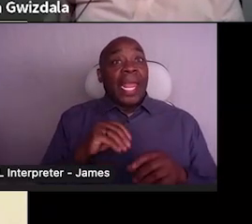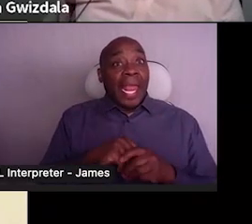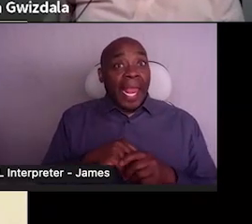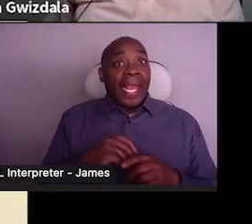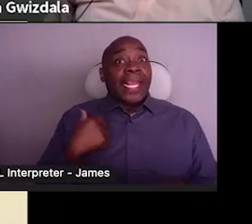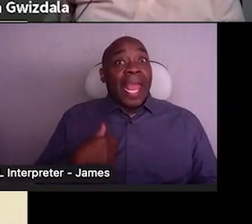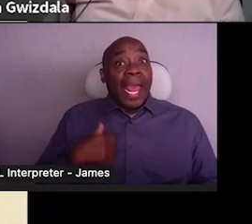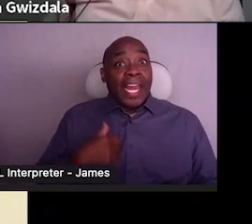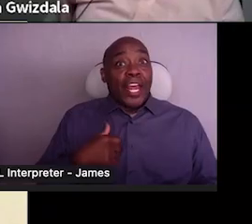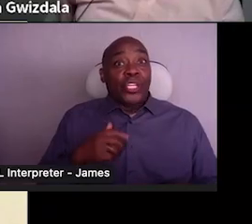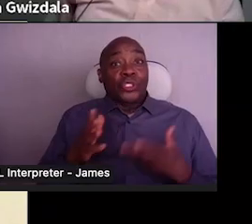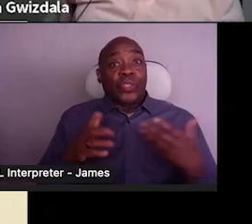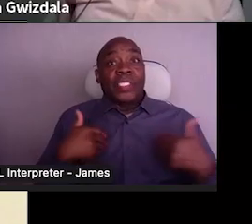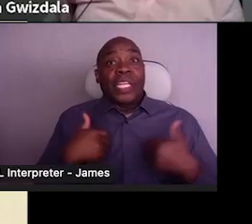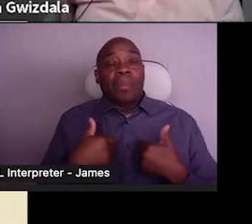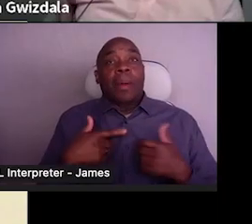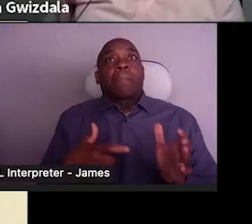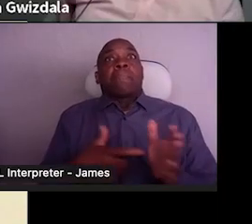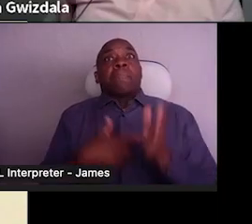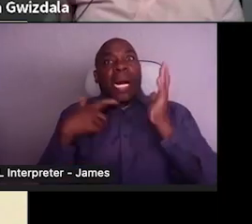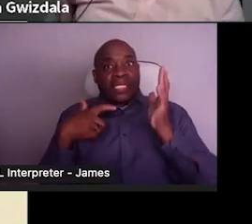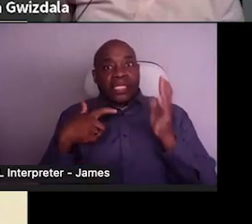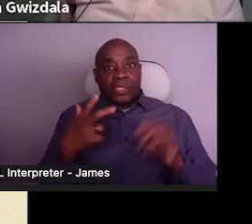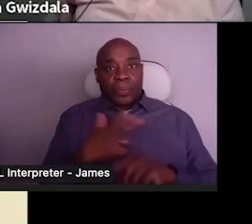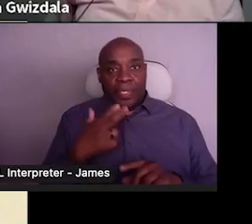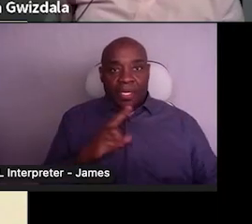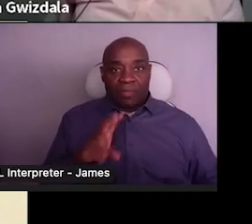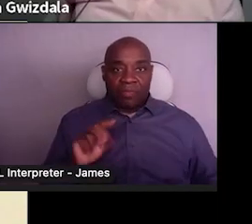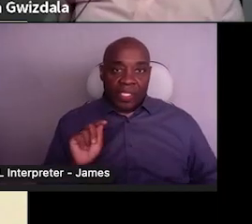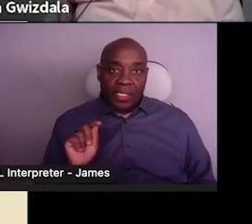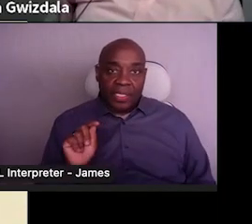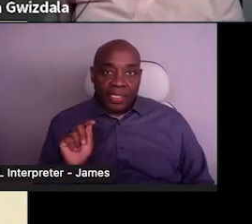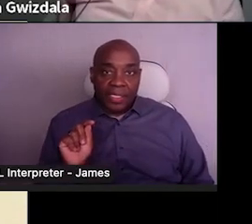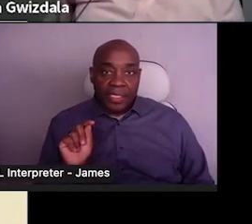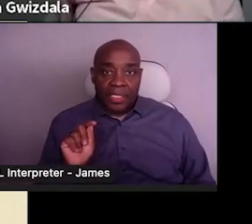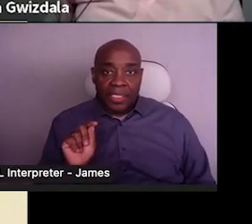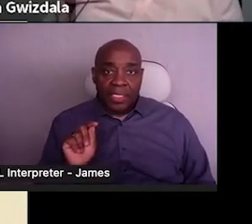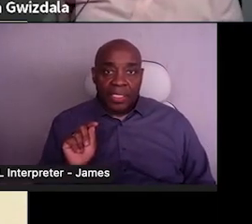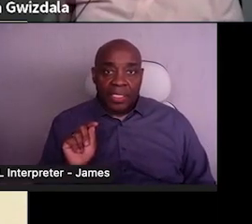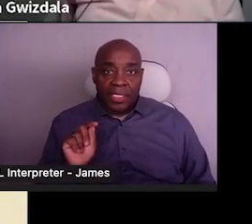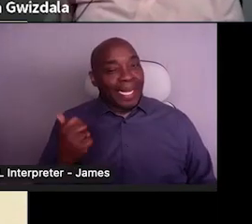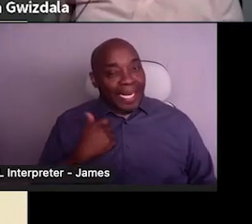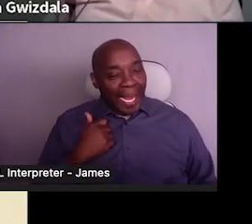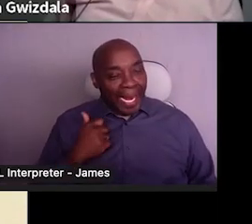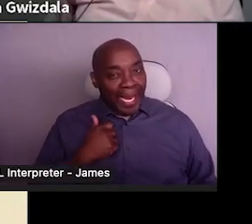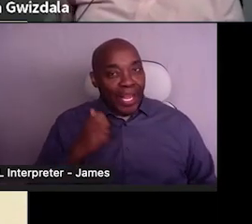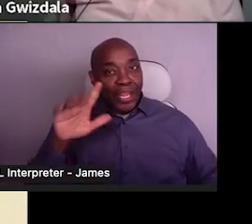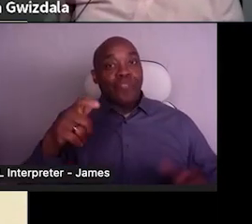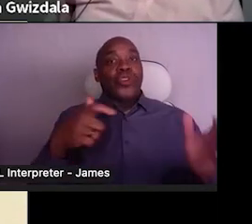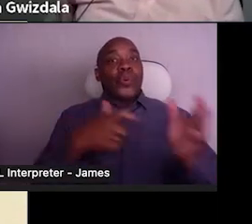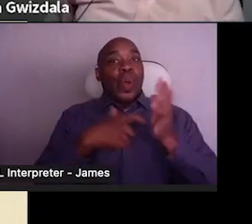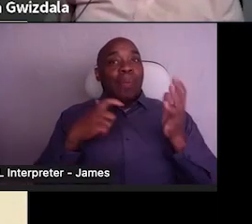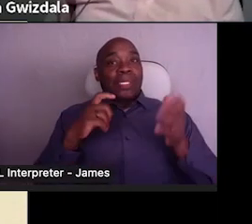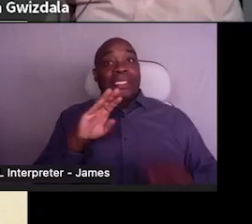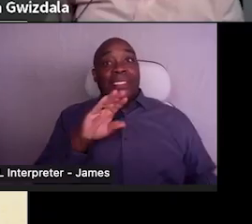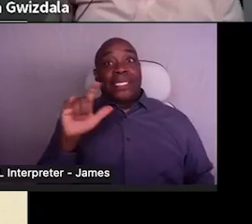Canada, service animals must wear vests. That's a requirement of the